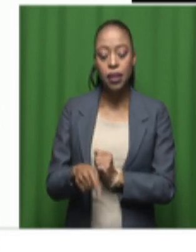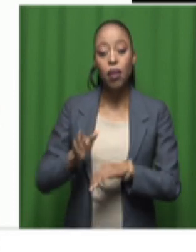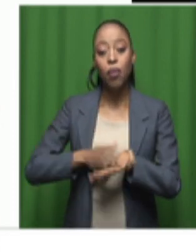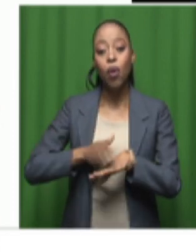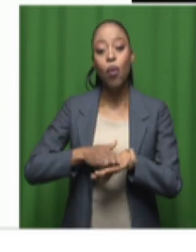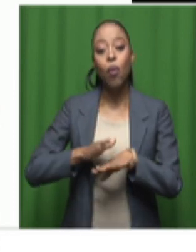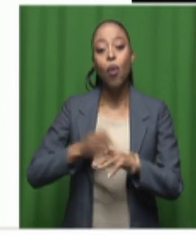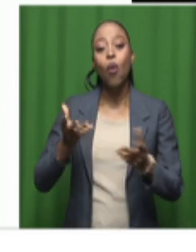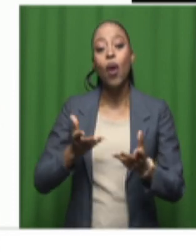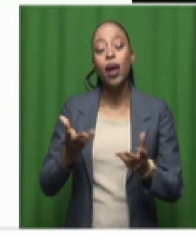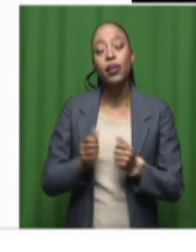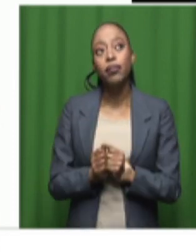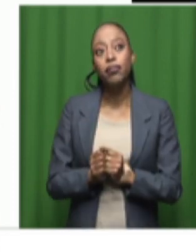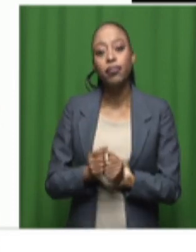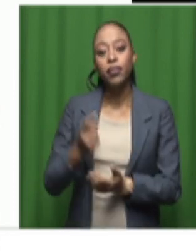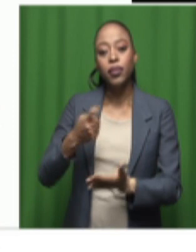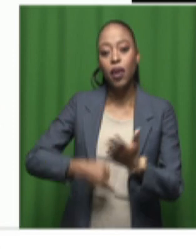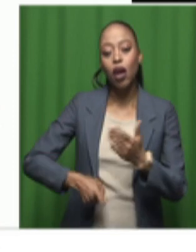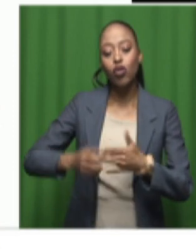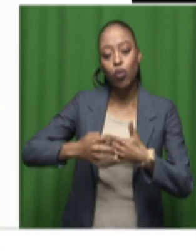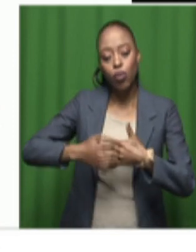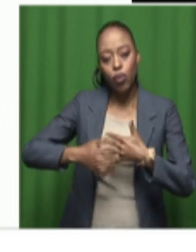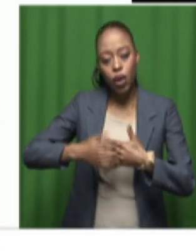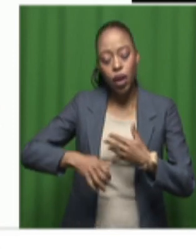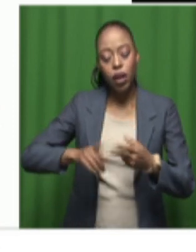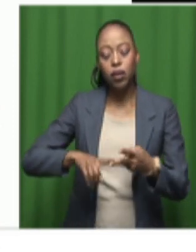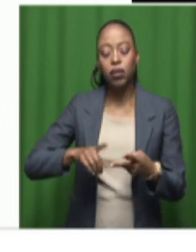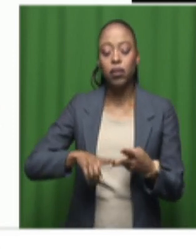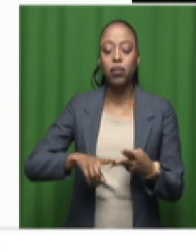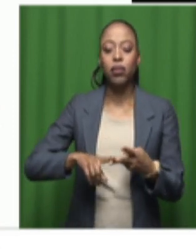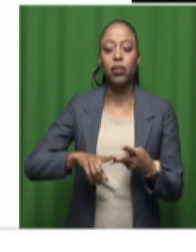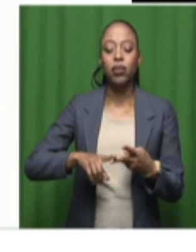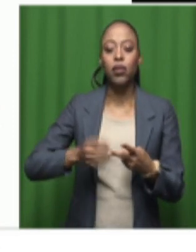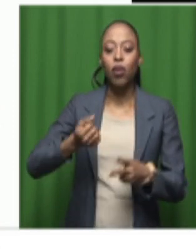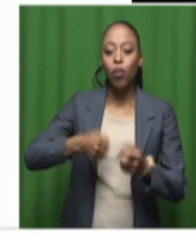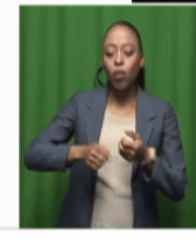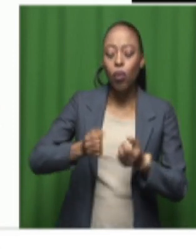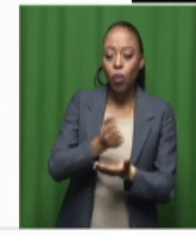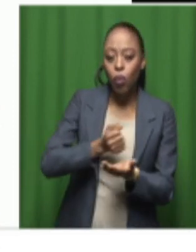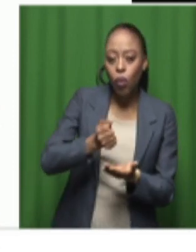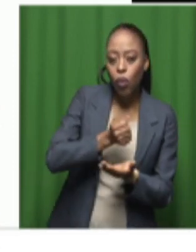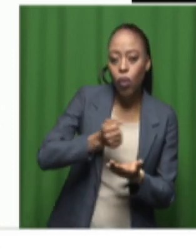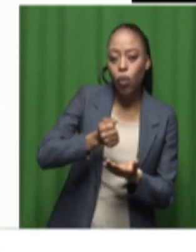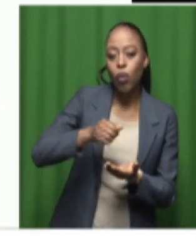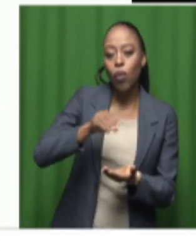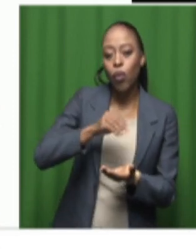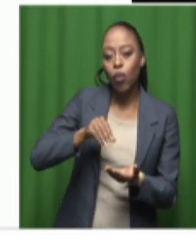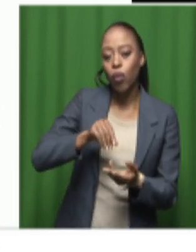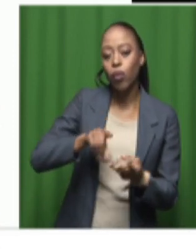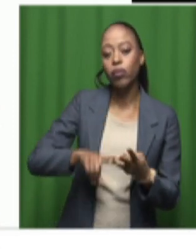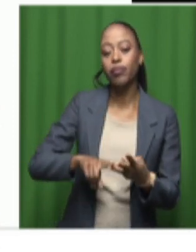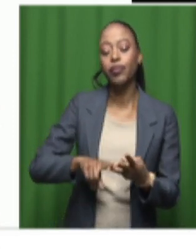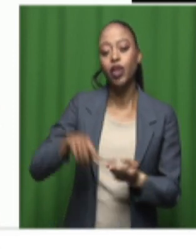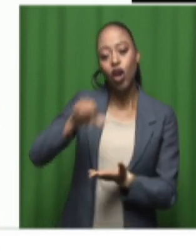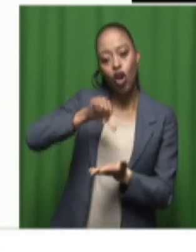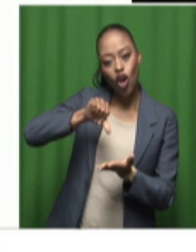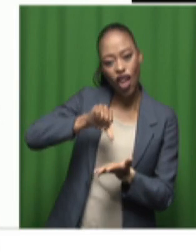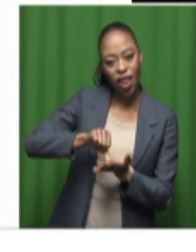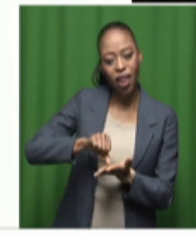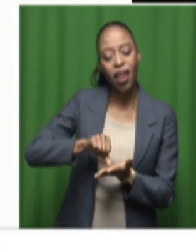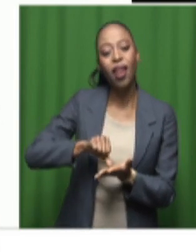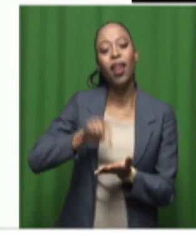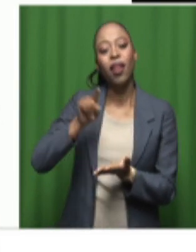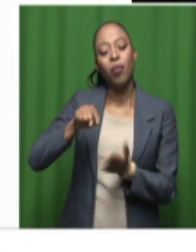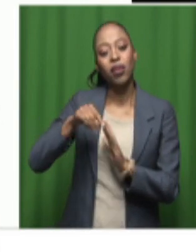particular prices like the price of bread, the price of maize meal, some of the prices of cooking oil should